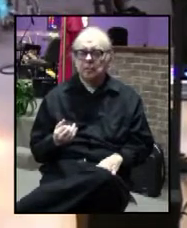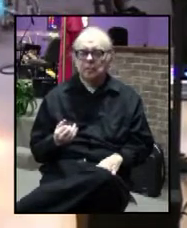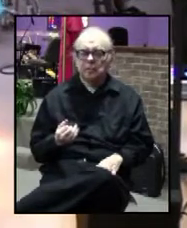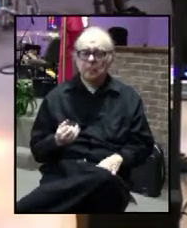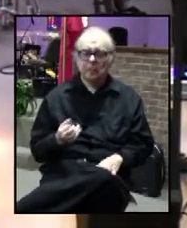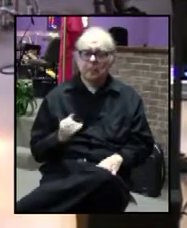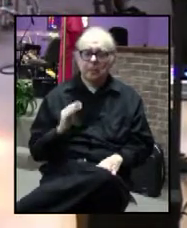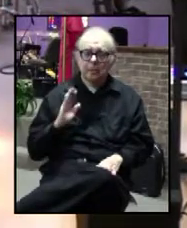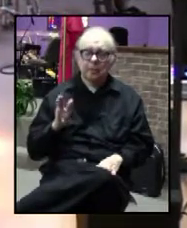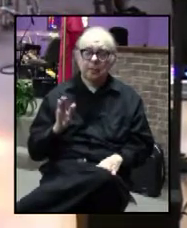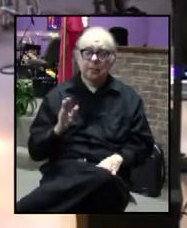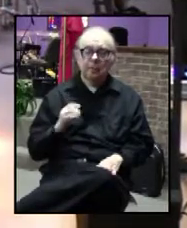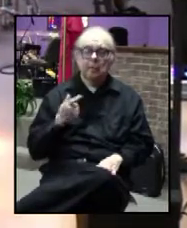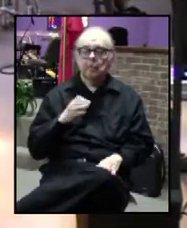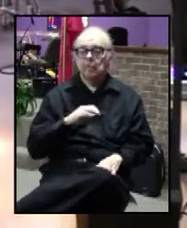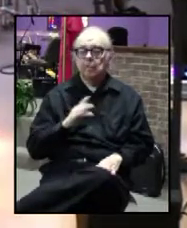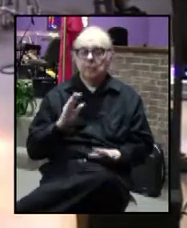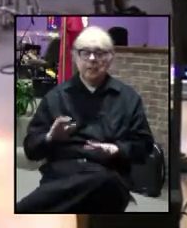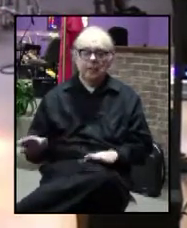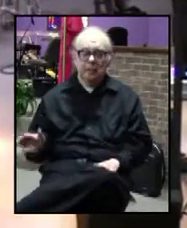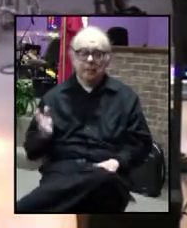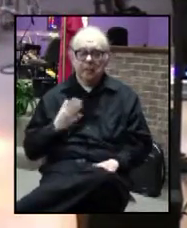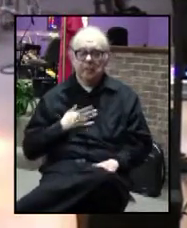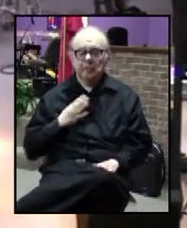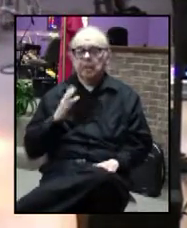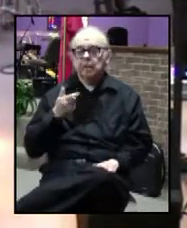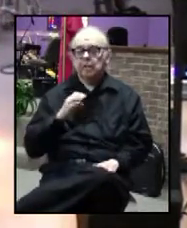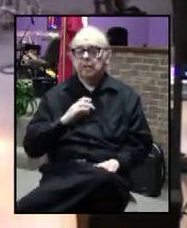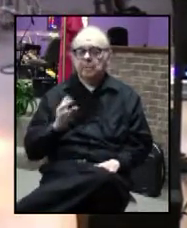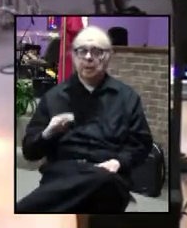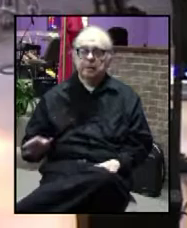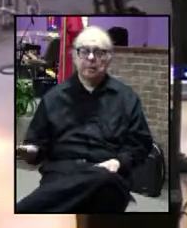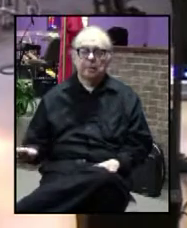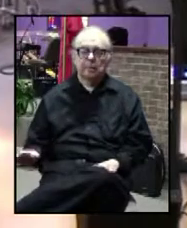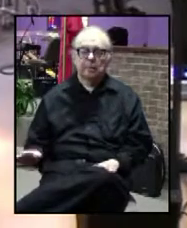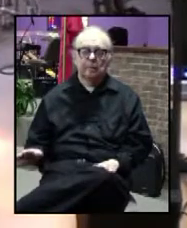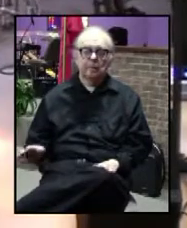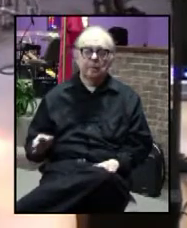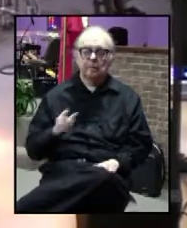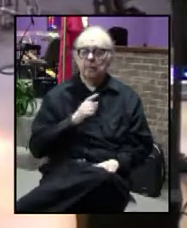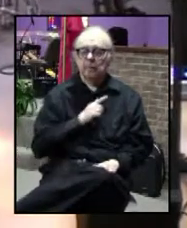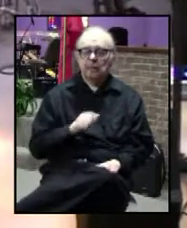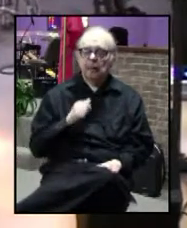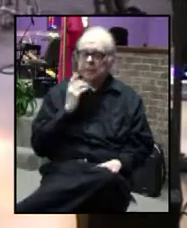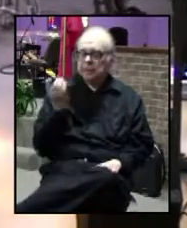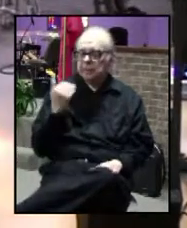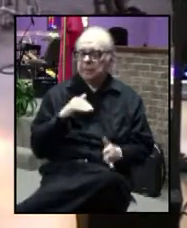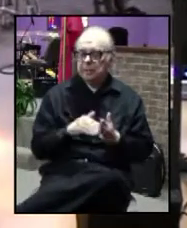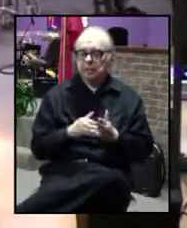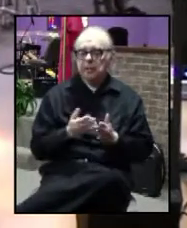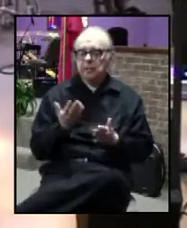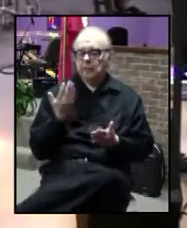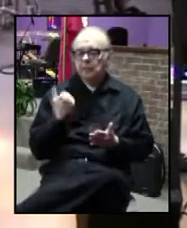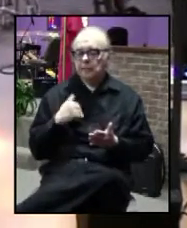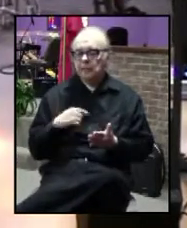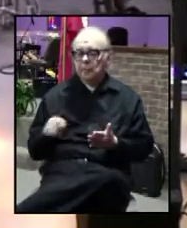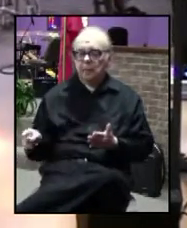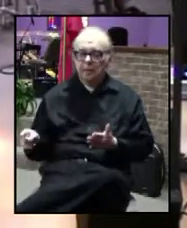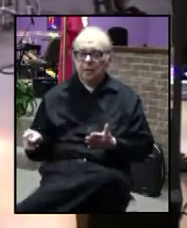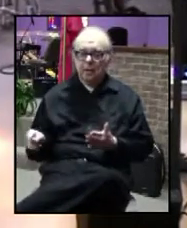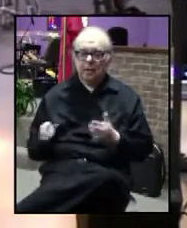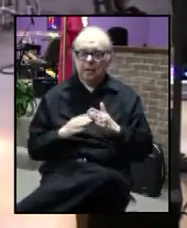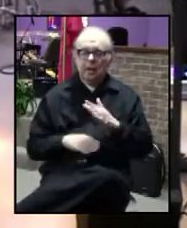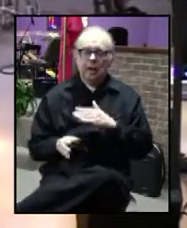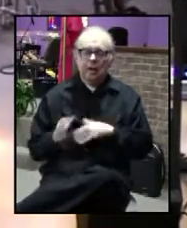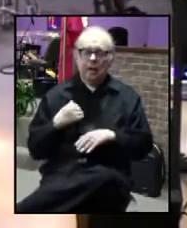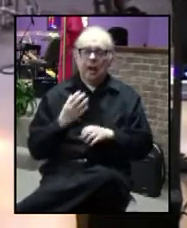your grandkids and my grandkids, if the Lord doesn't come back before they get basically